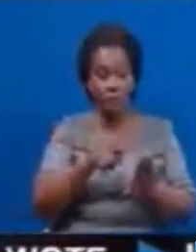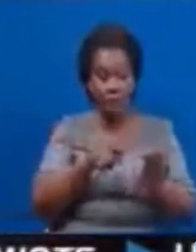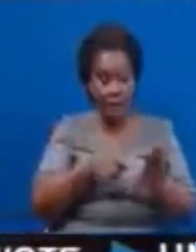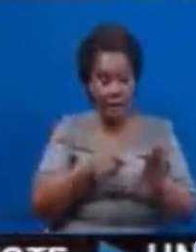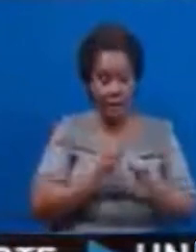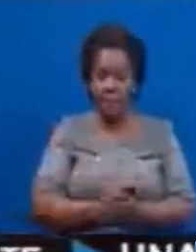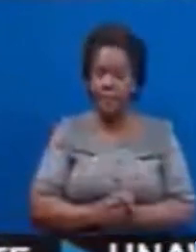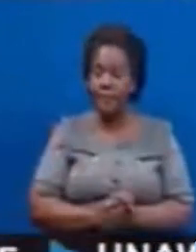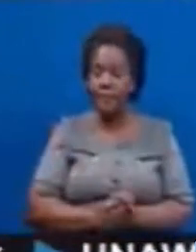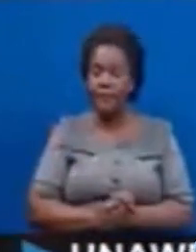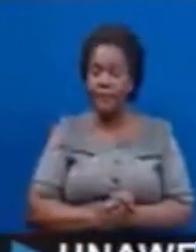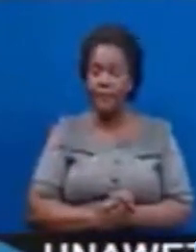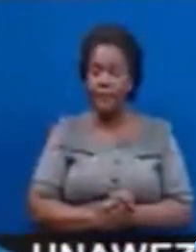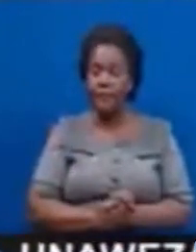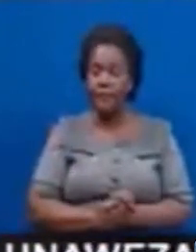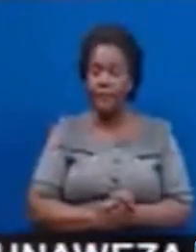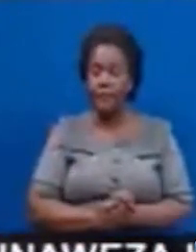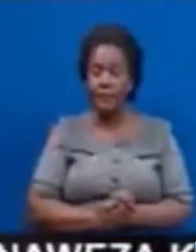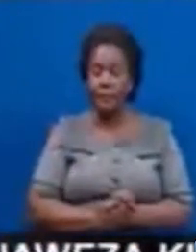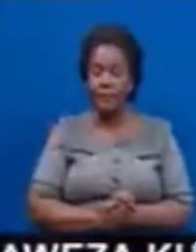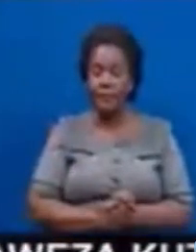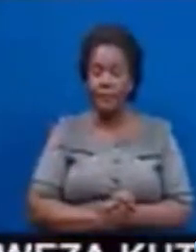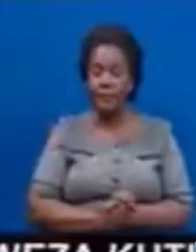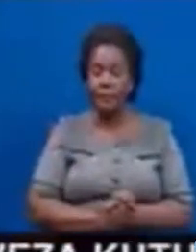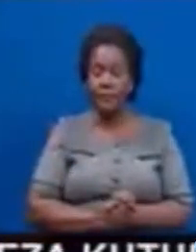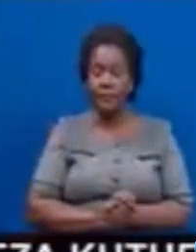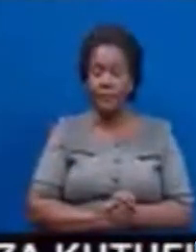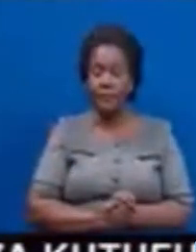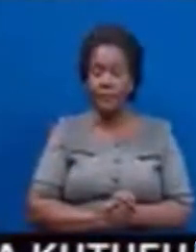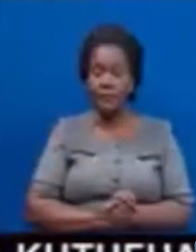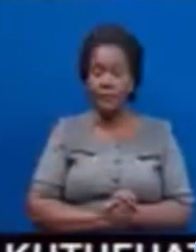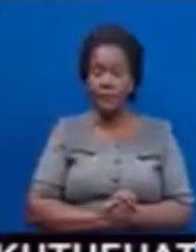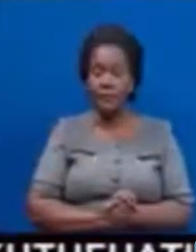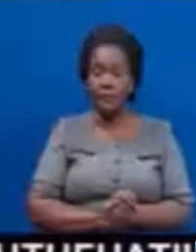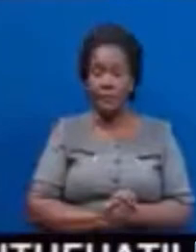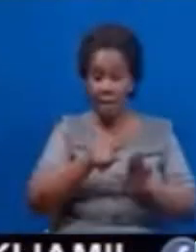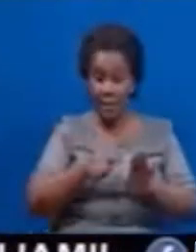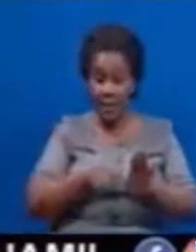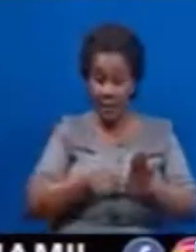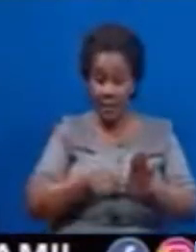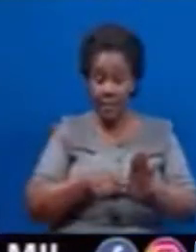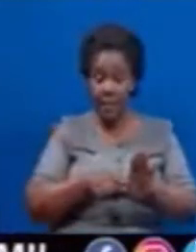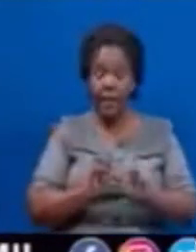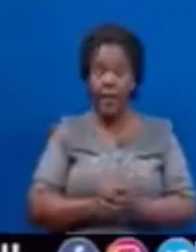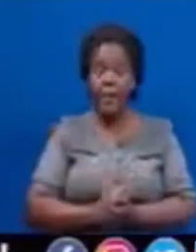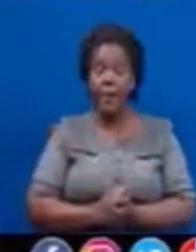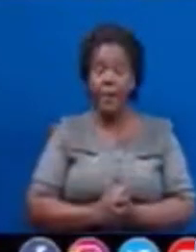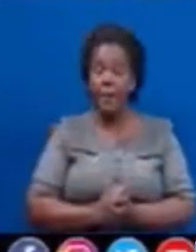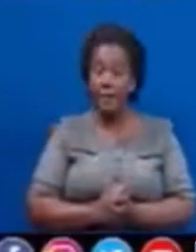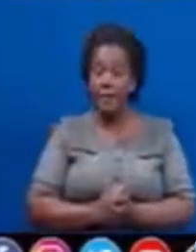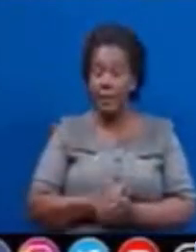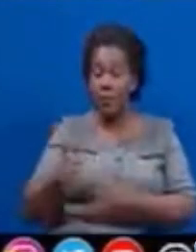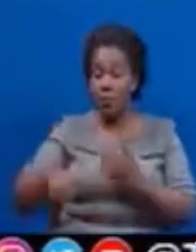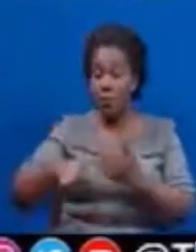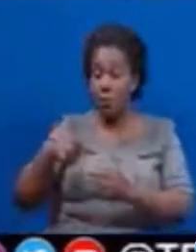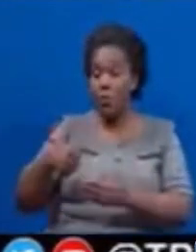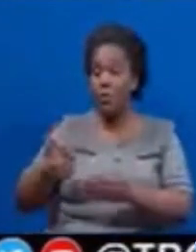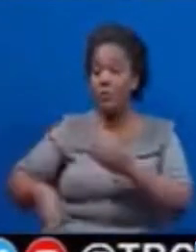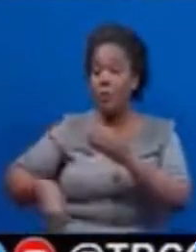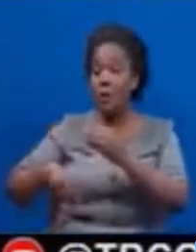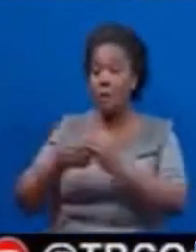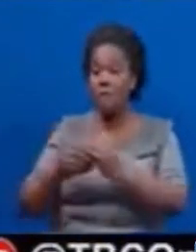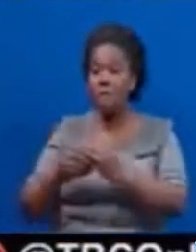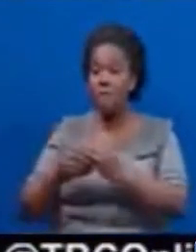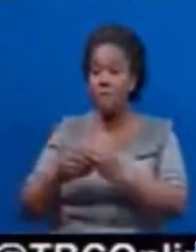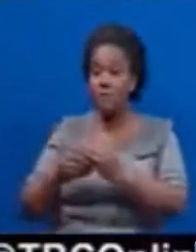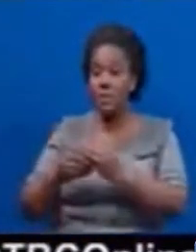been entrusted with governing the nations of our beautiful and rich continent, Magufuli's leadership shall forever